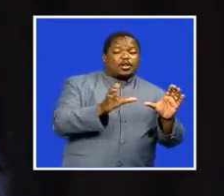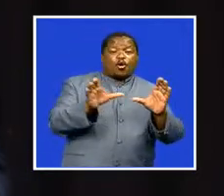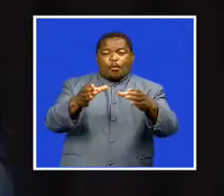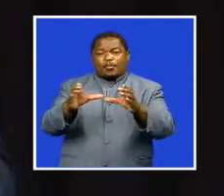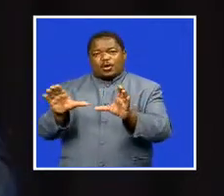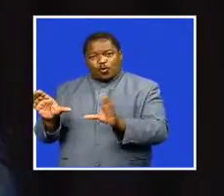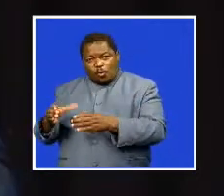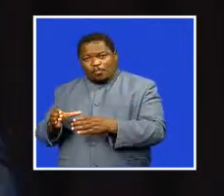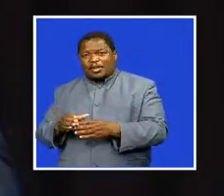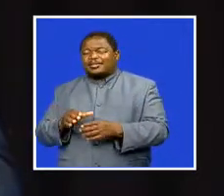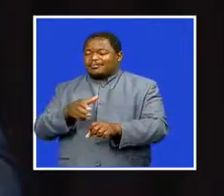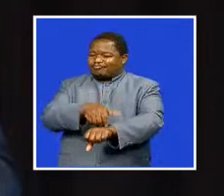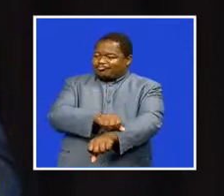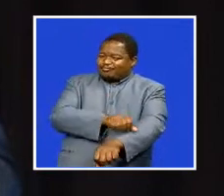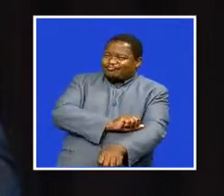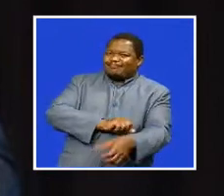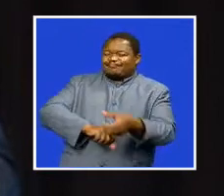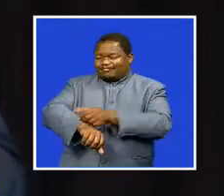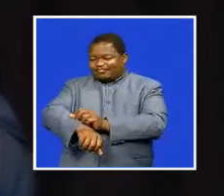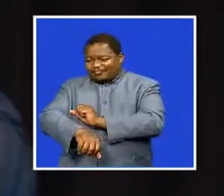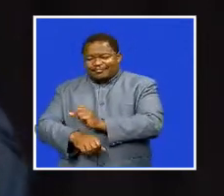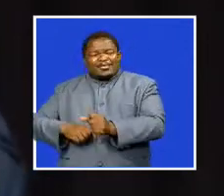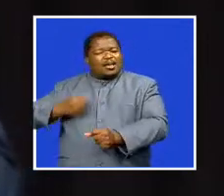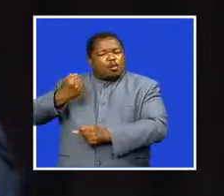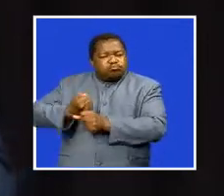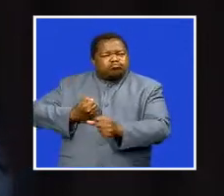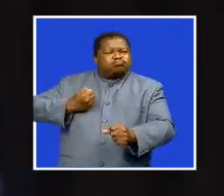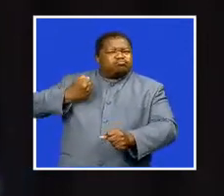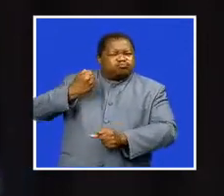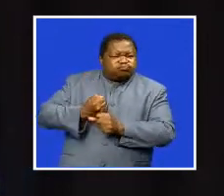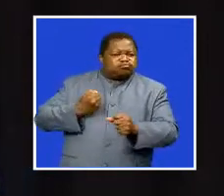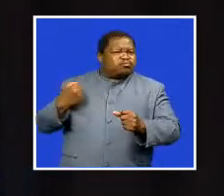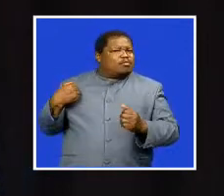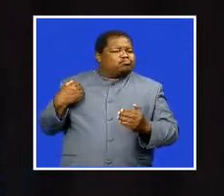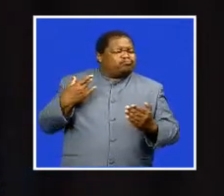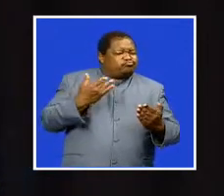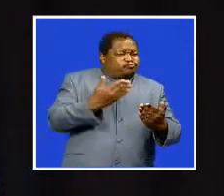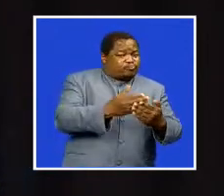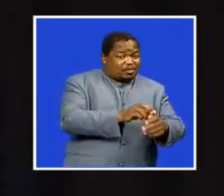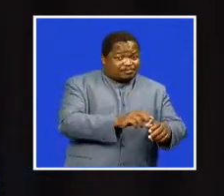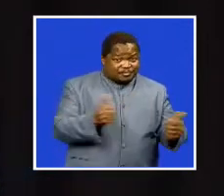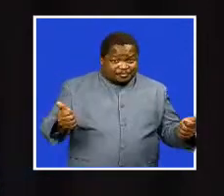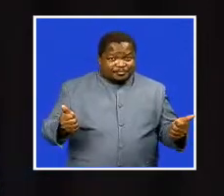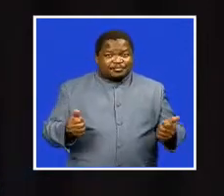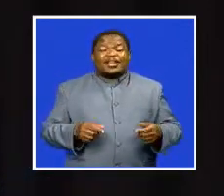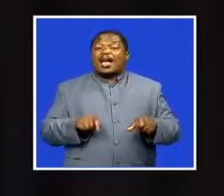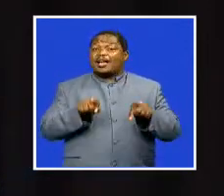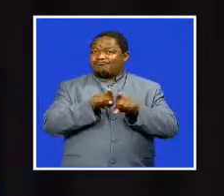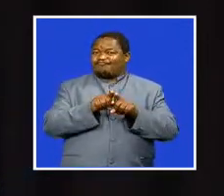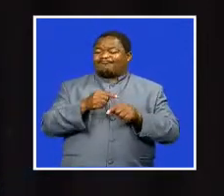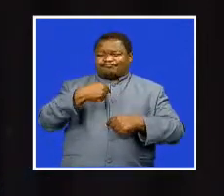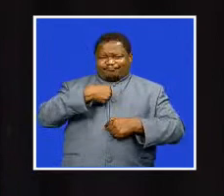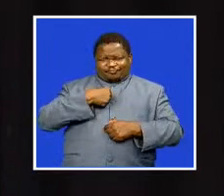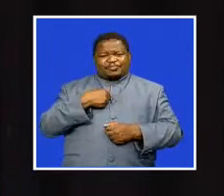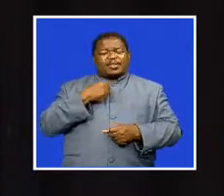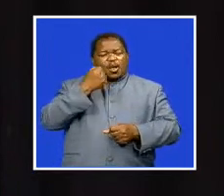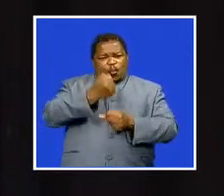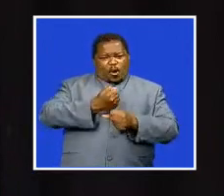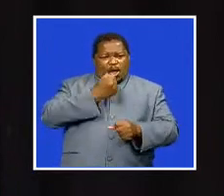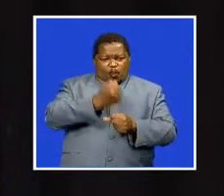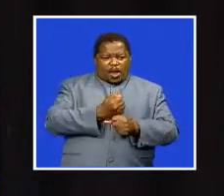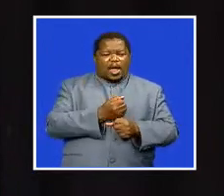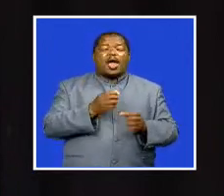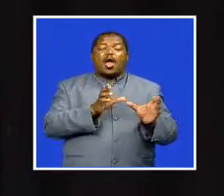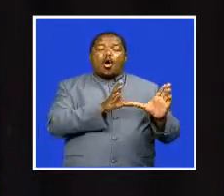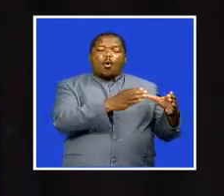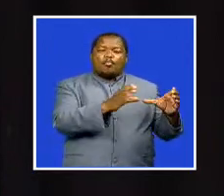ngoba bekunene kwende umsebenzi wabalula namuhla mawukhuluma nebani